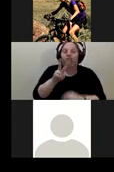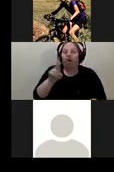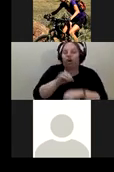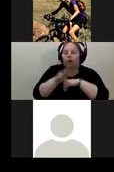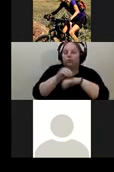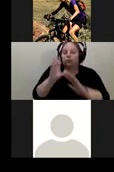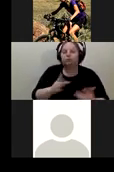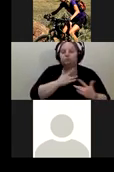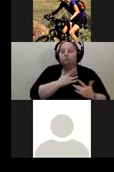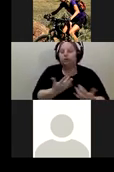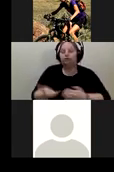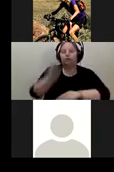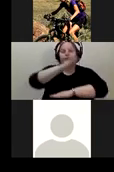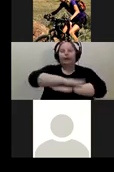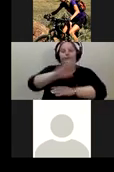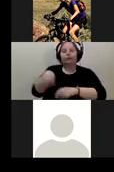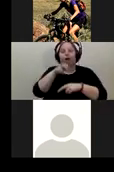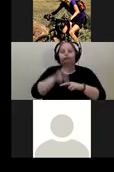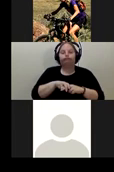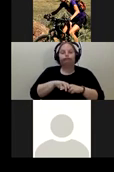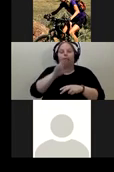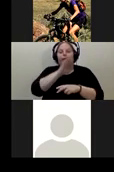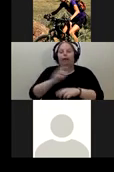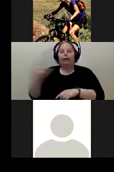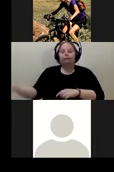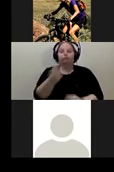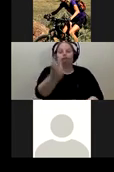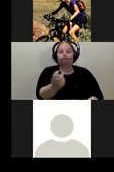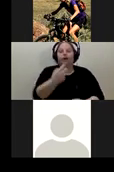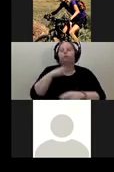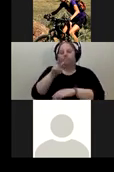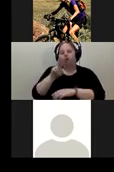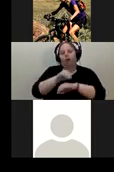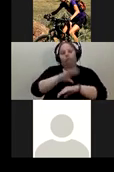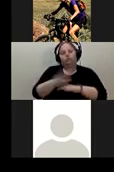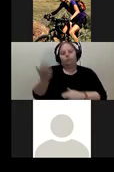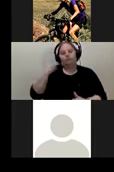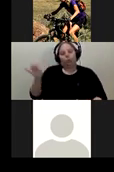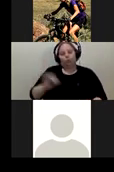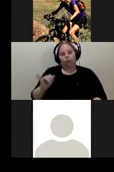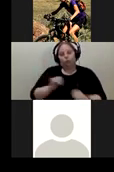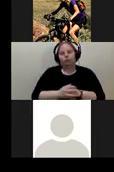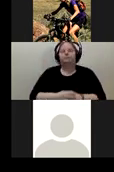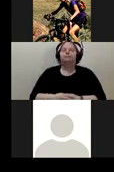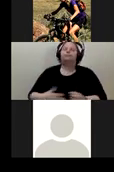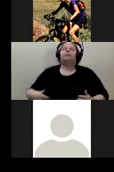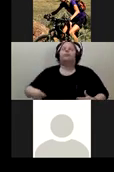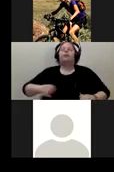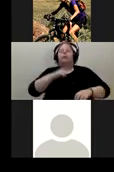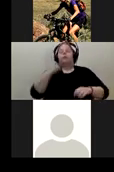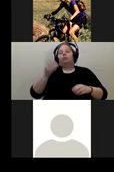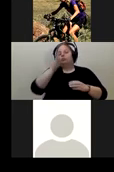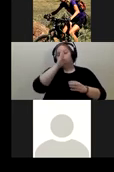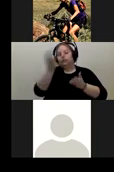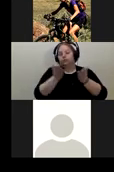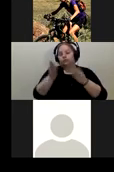tend to sit behind a desk and have their clients come in. I was a VR counselor also. And then the other direct service that